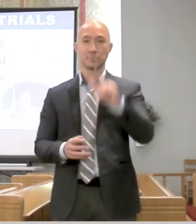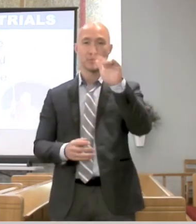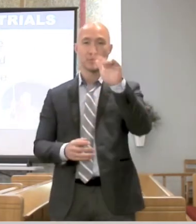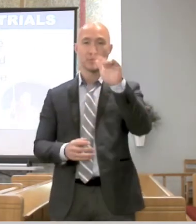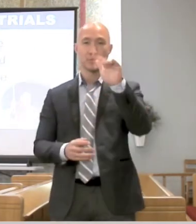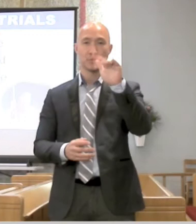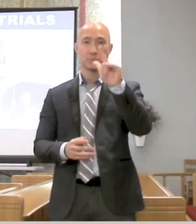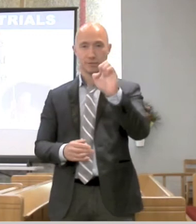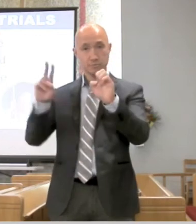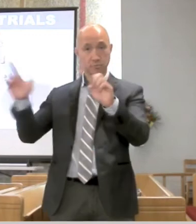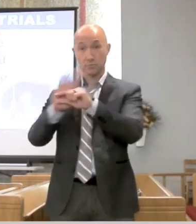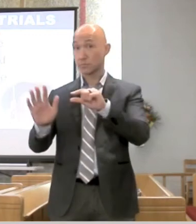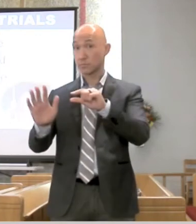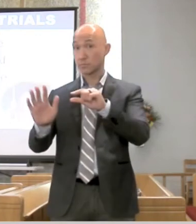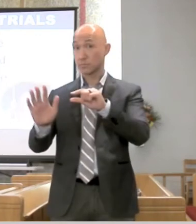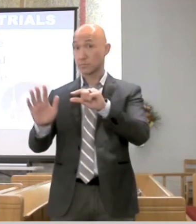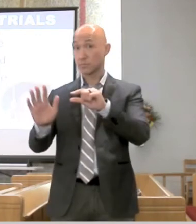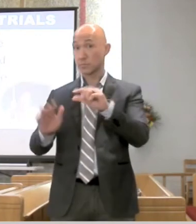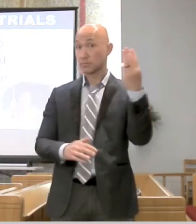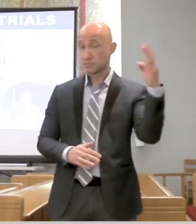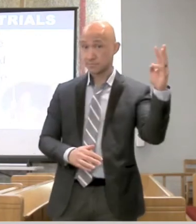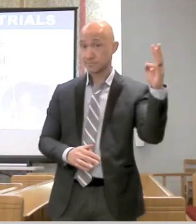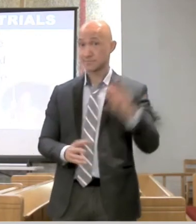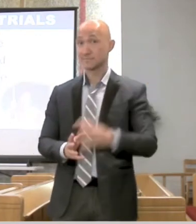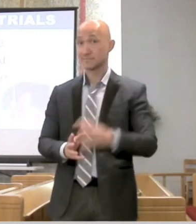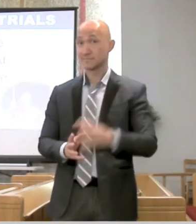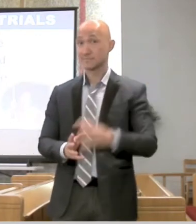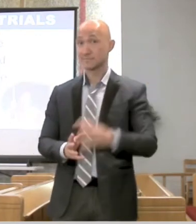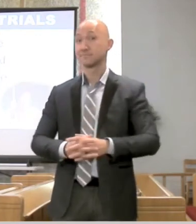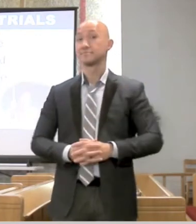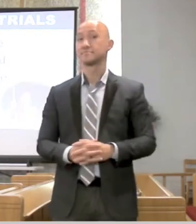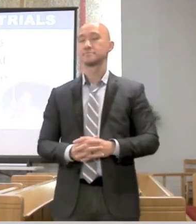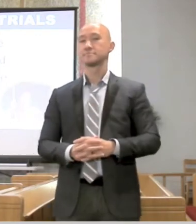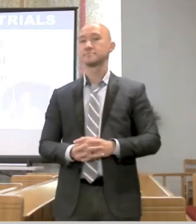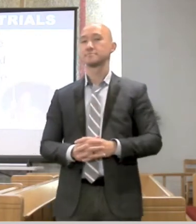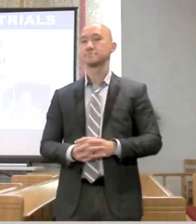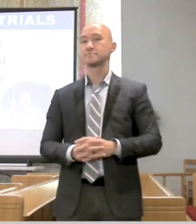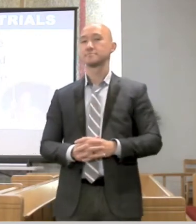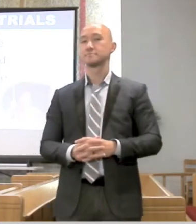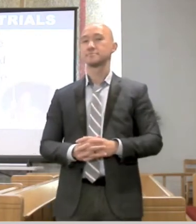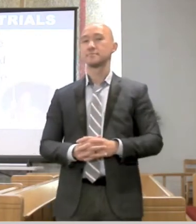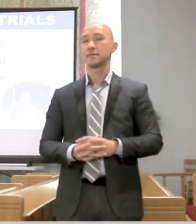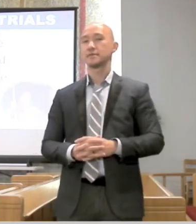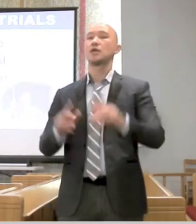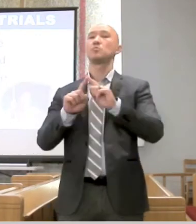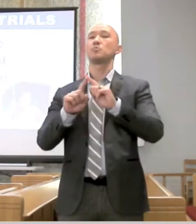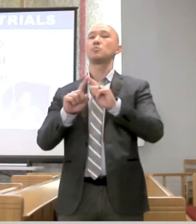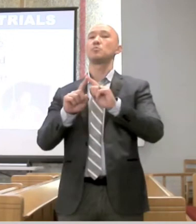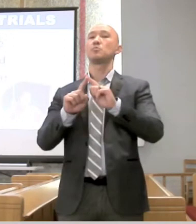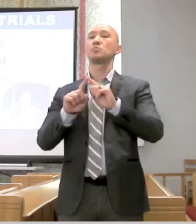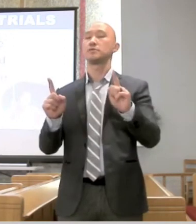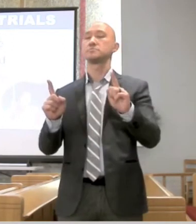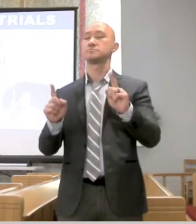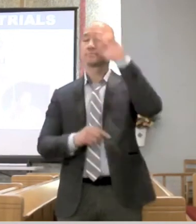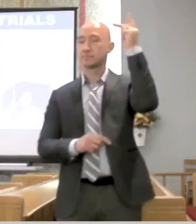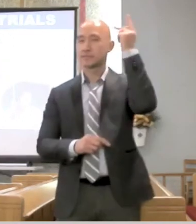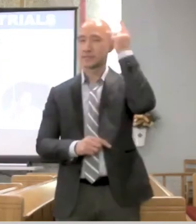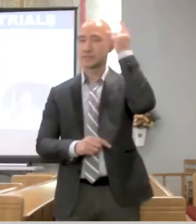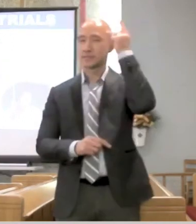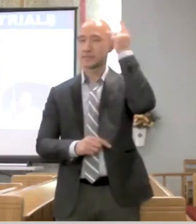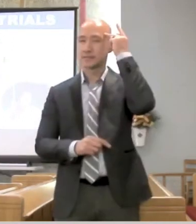that in Luke 23, verse 16. However, he adds something else this time. He proposes